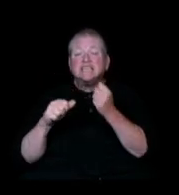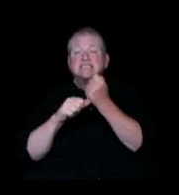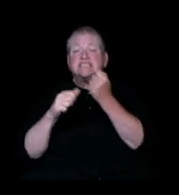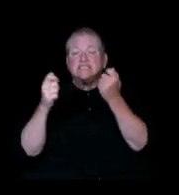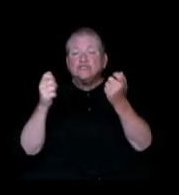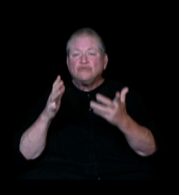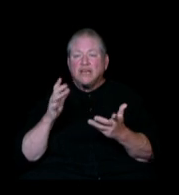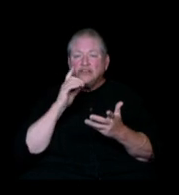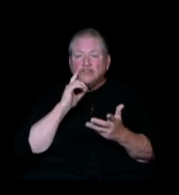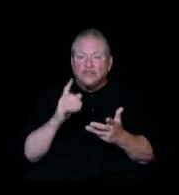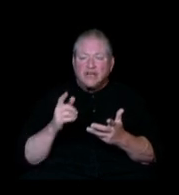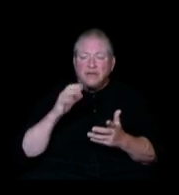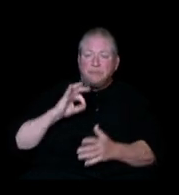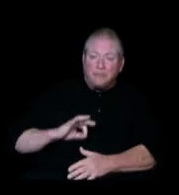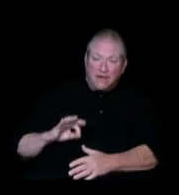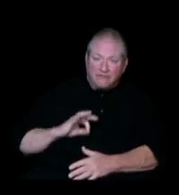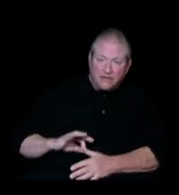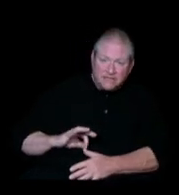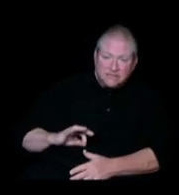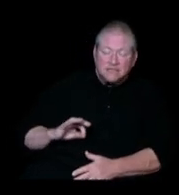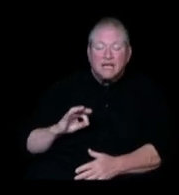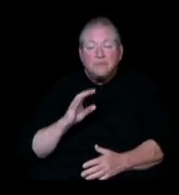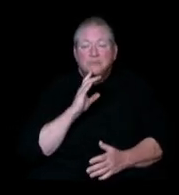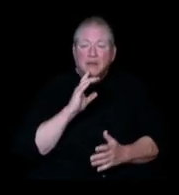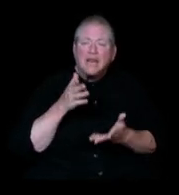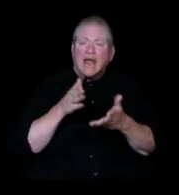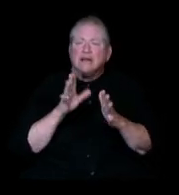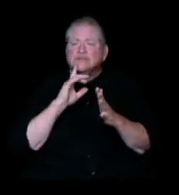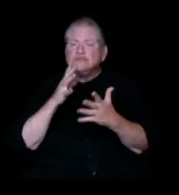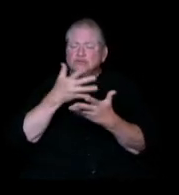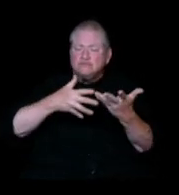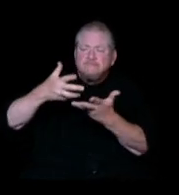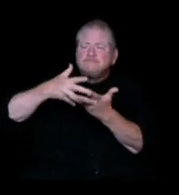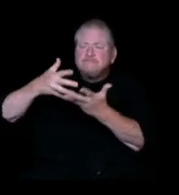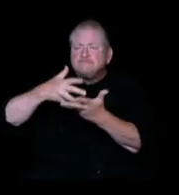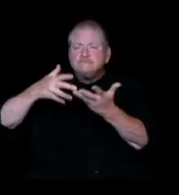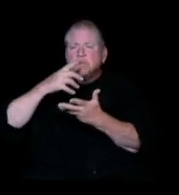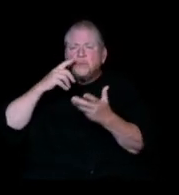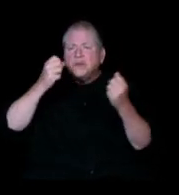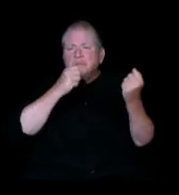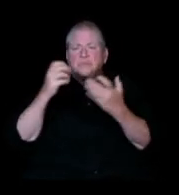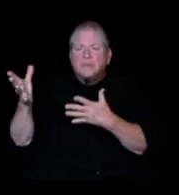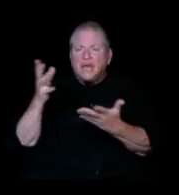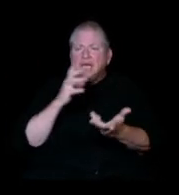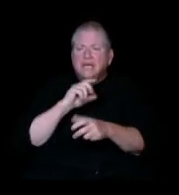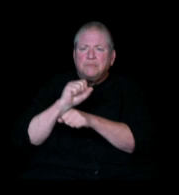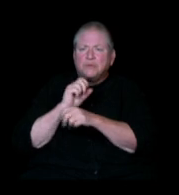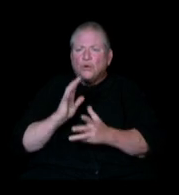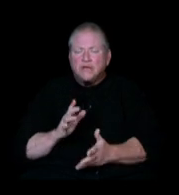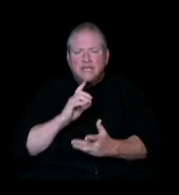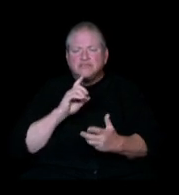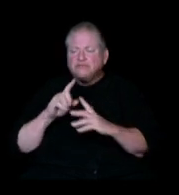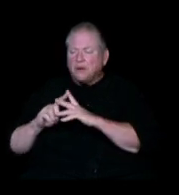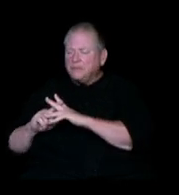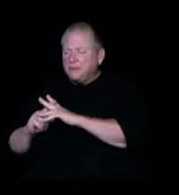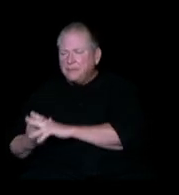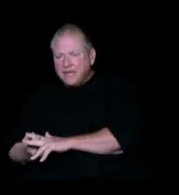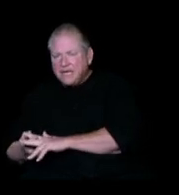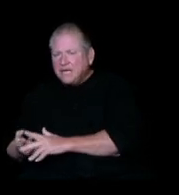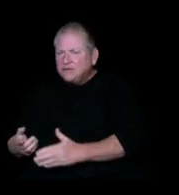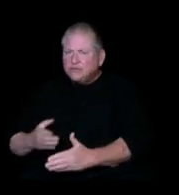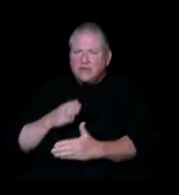and Operations allows her the opportunity to interact with Western employees throughout their tenure at Western, from onboarding to the day they